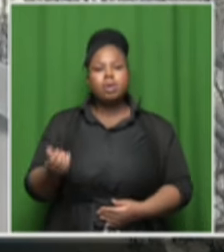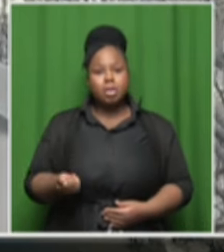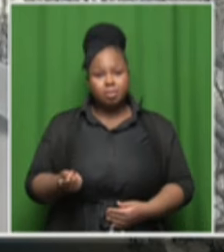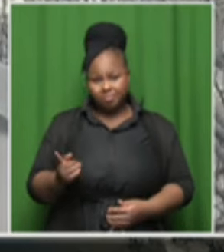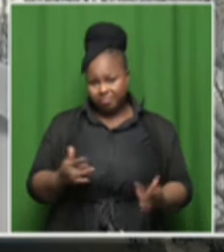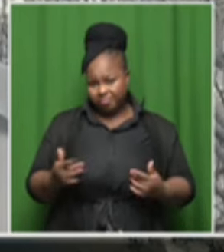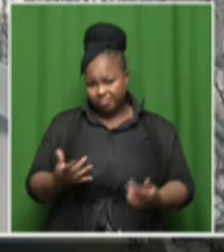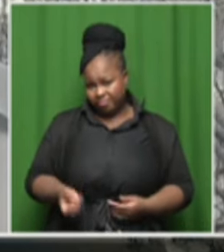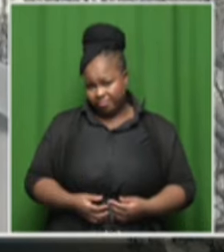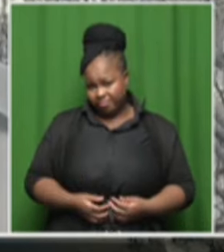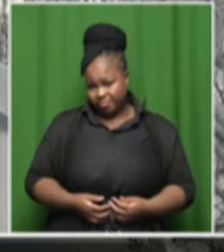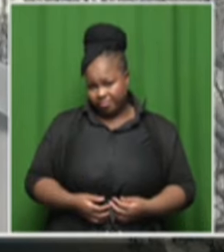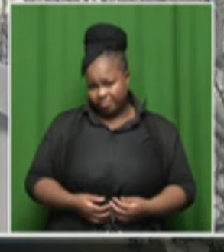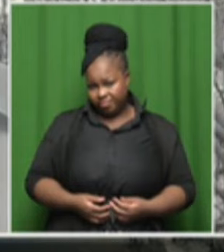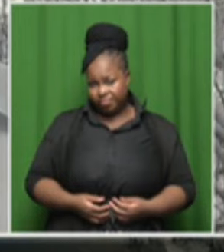concerning.